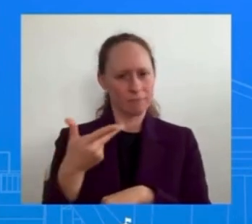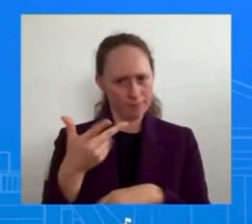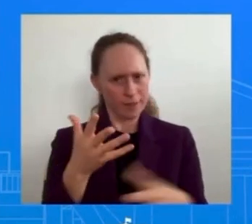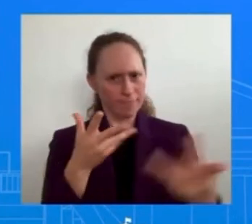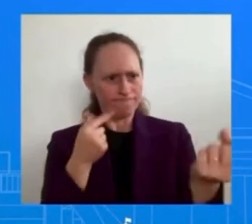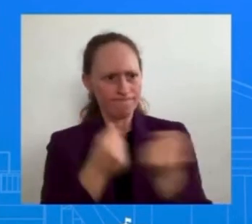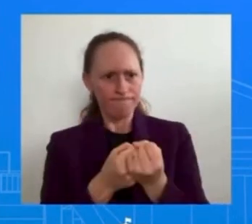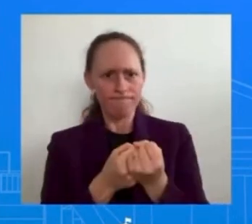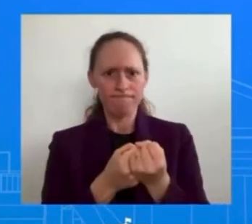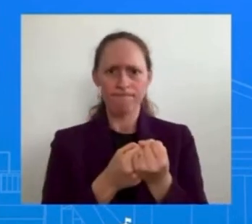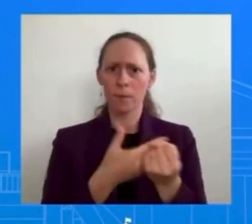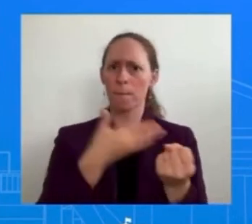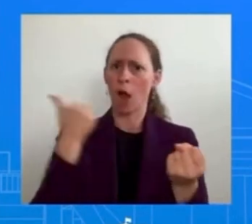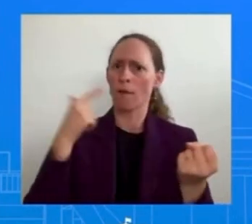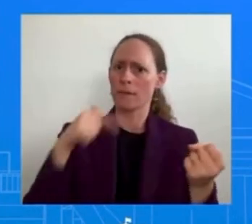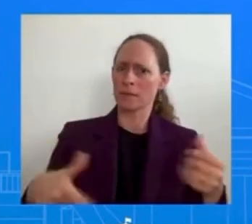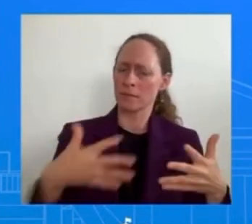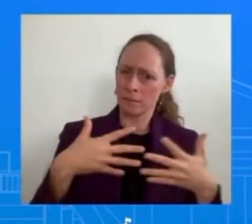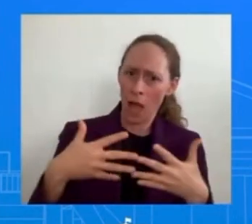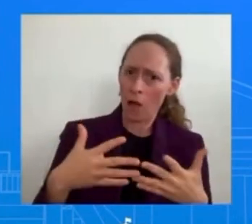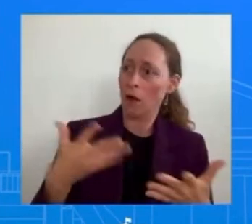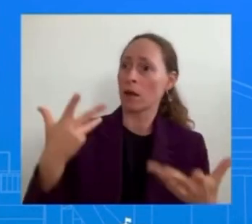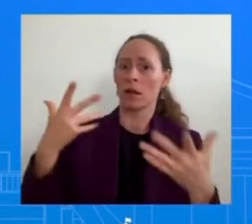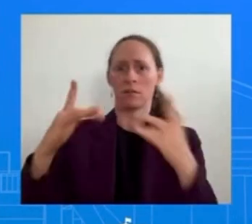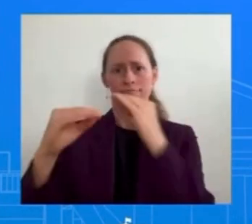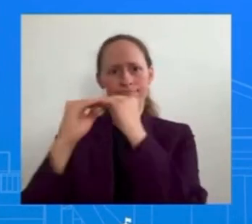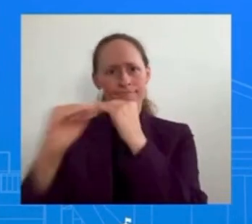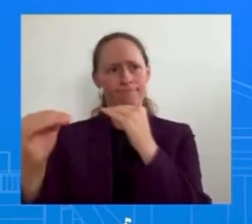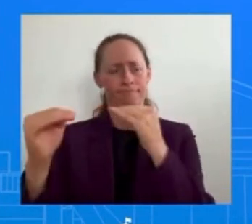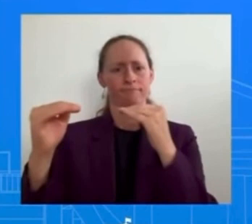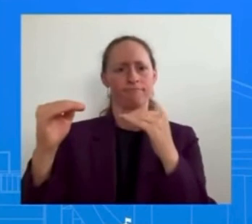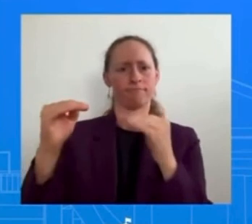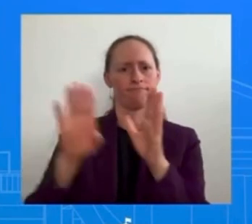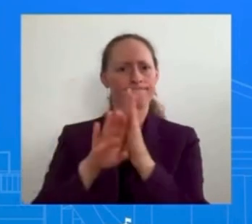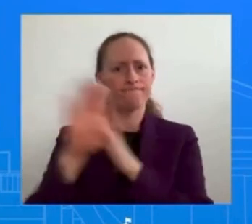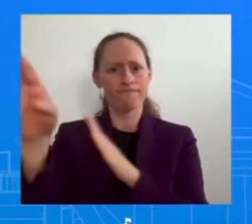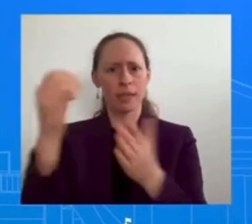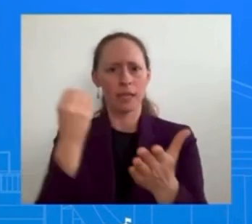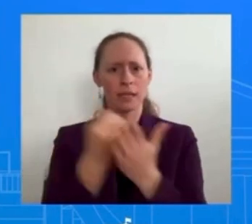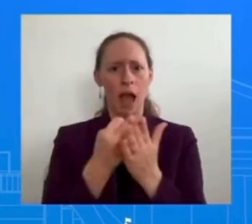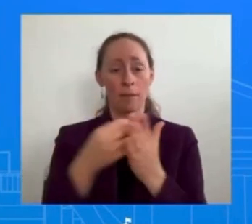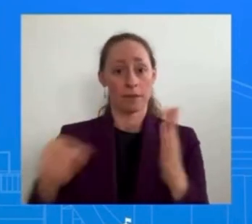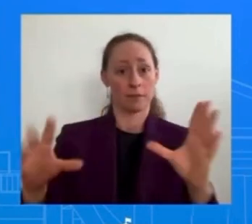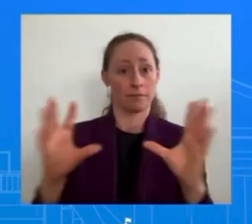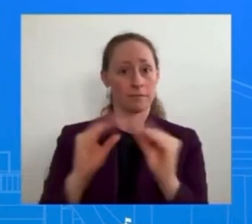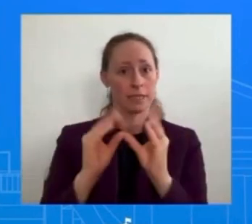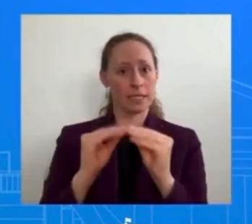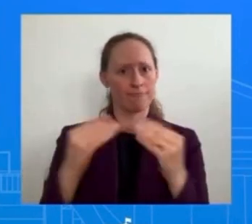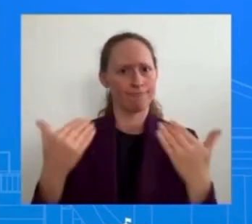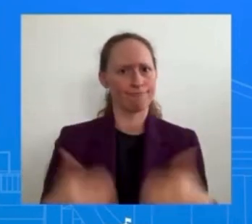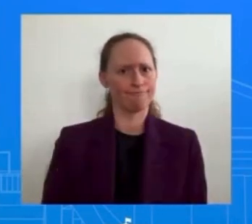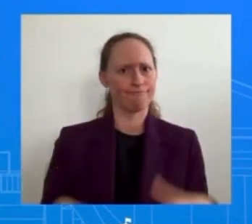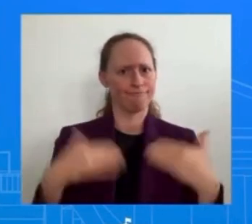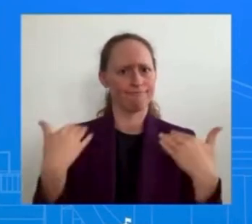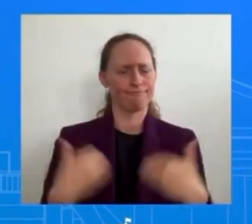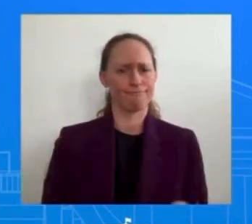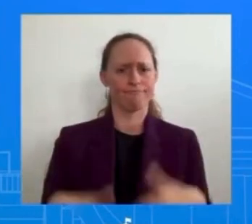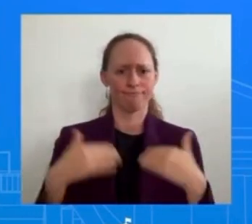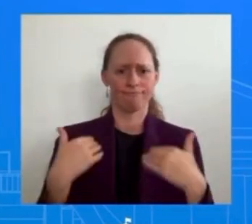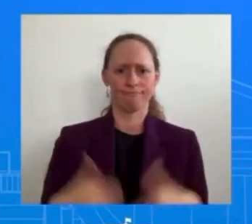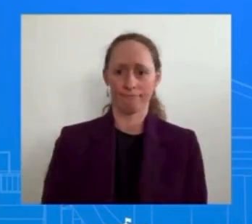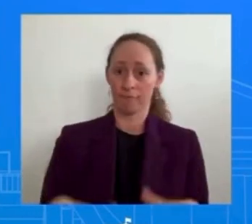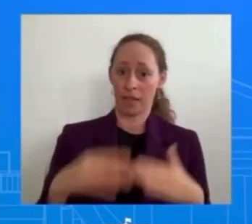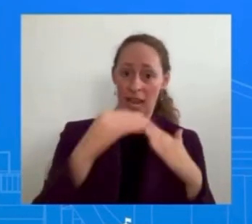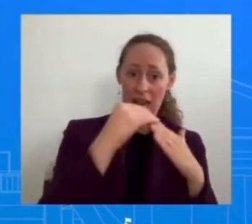the summit is the direct result of courageous leadership from the Prime Minister of Japan and also the President of ROK, who